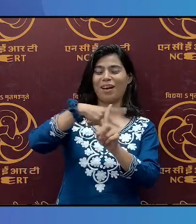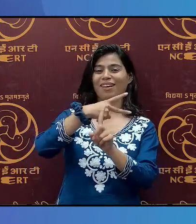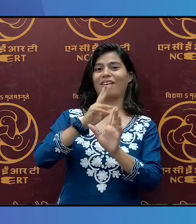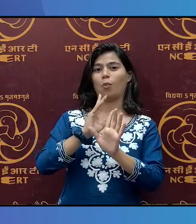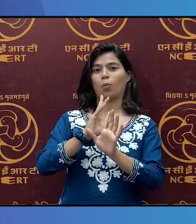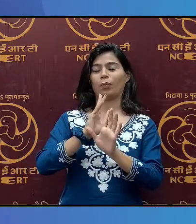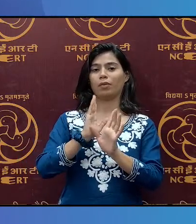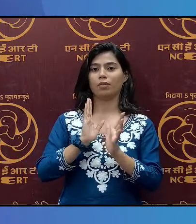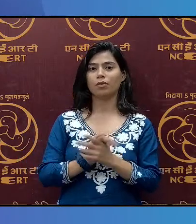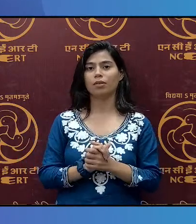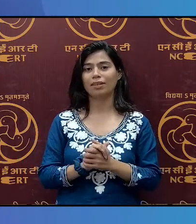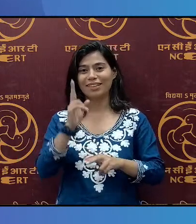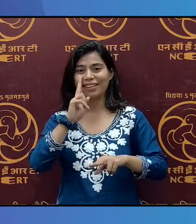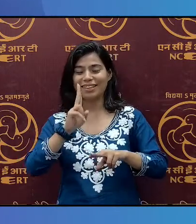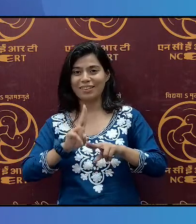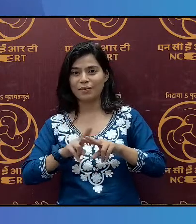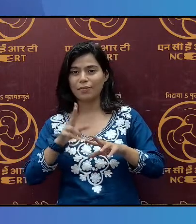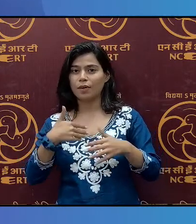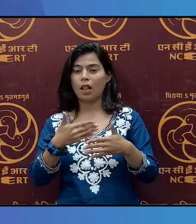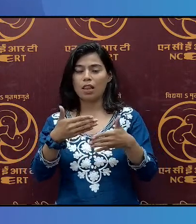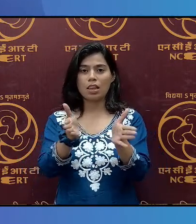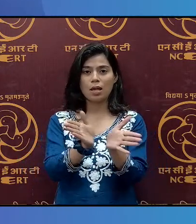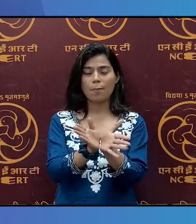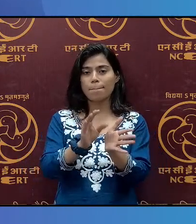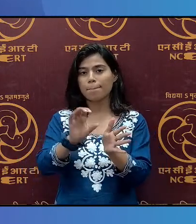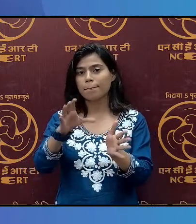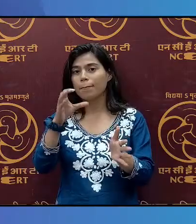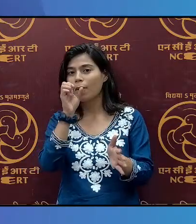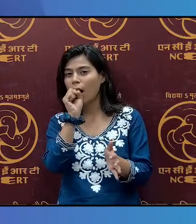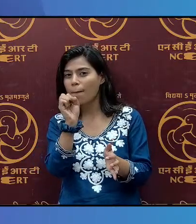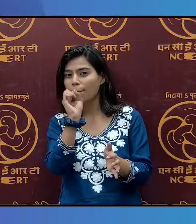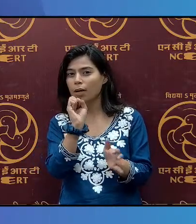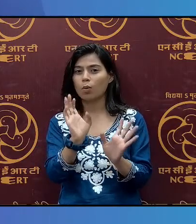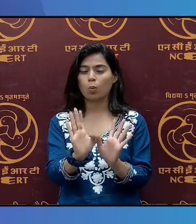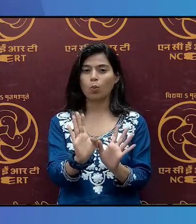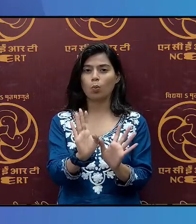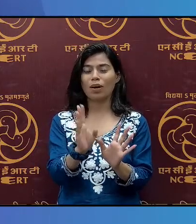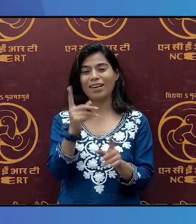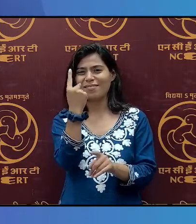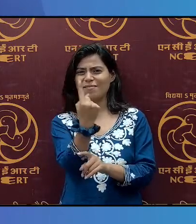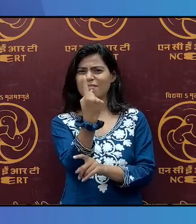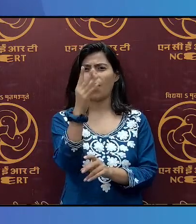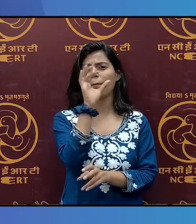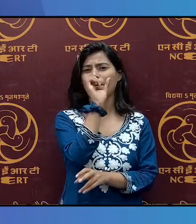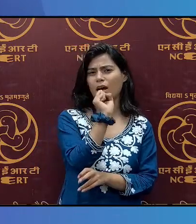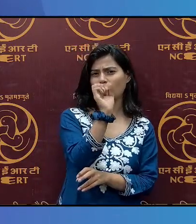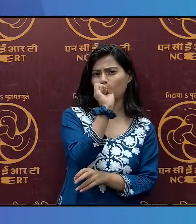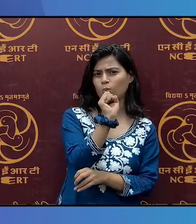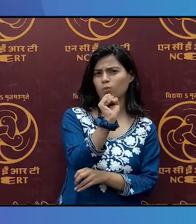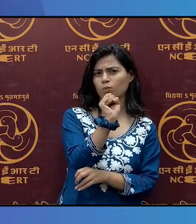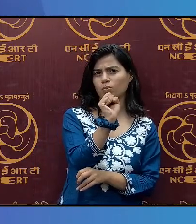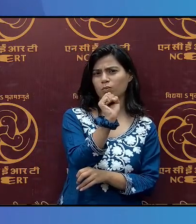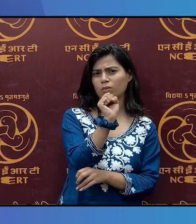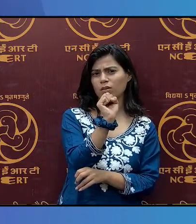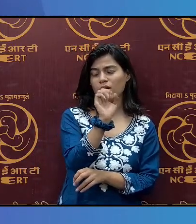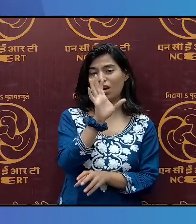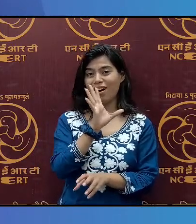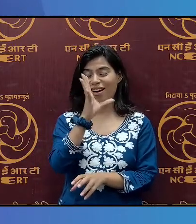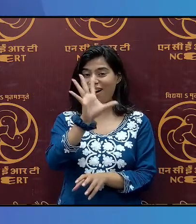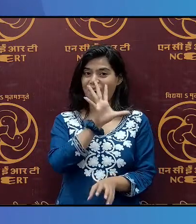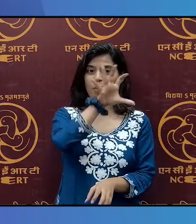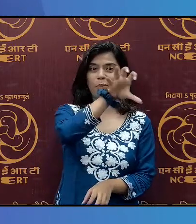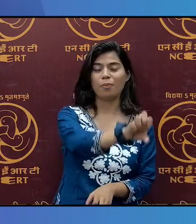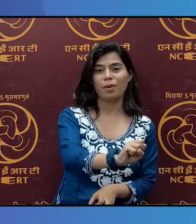a stone at a mango. His aim is at a single mango so that he should get that